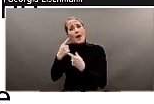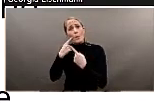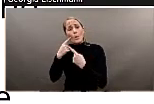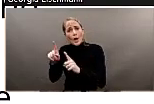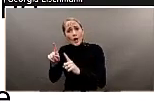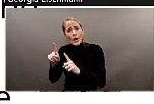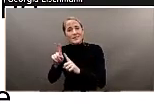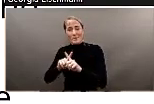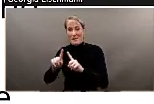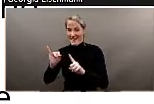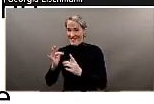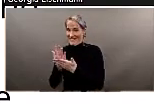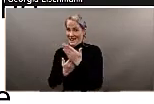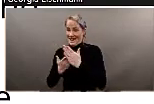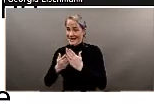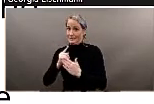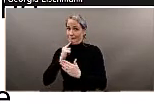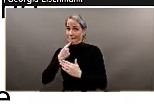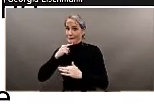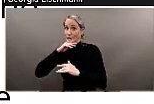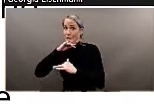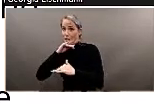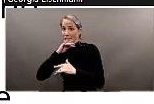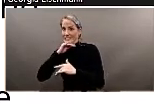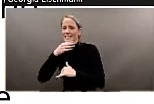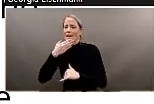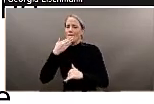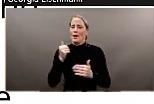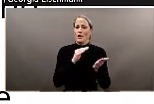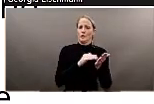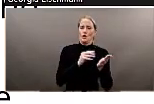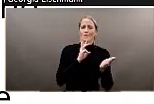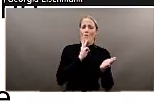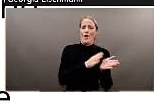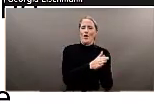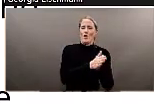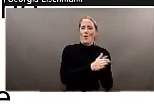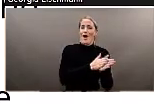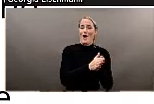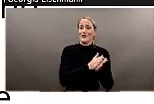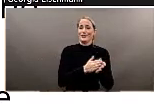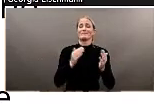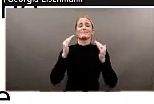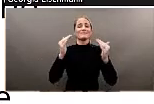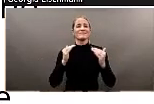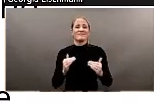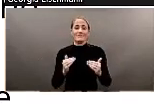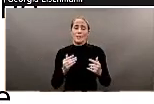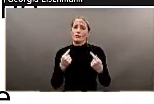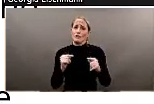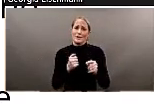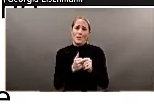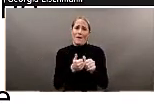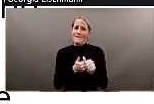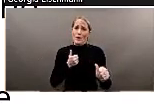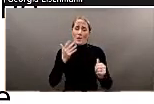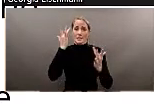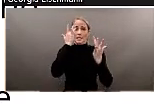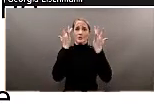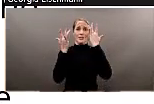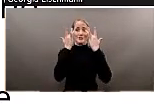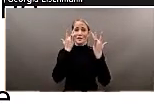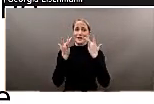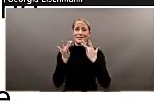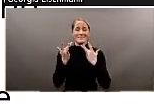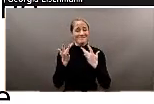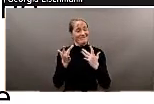hand sanitizer doesn't work, it's when the hands are soiled, and so it's really important to wash then if they're soiled. You want to avoid touching your face, and it's hard. I've